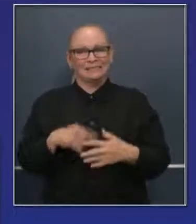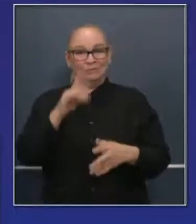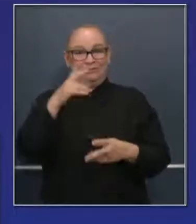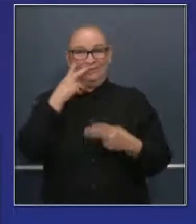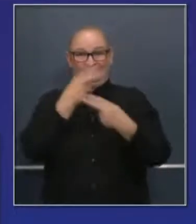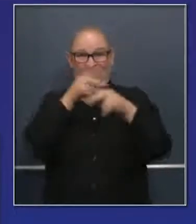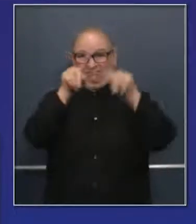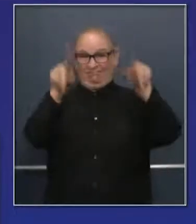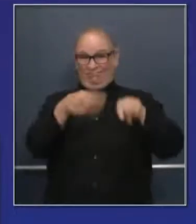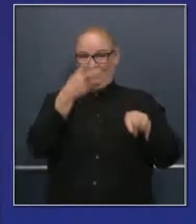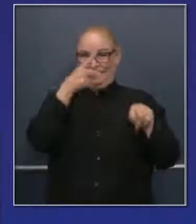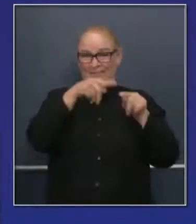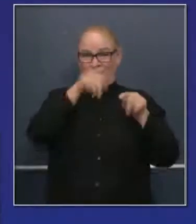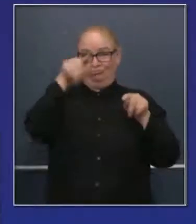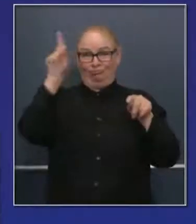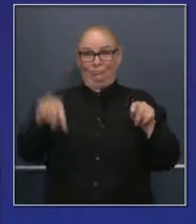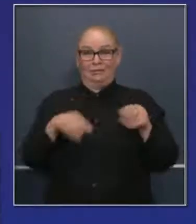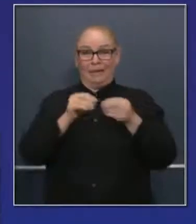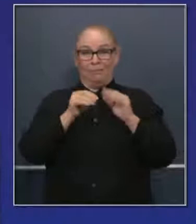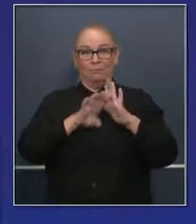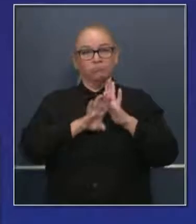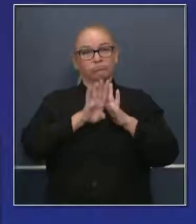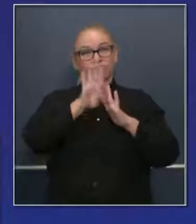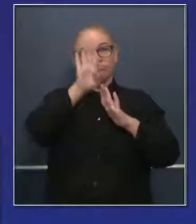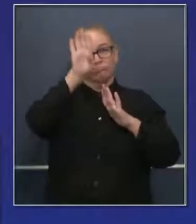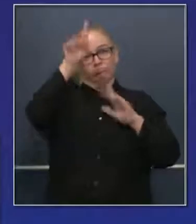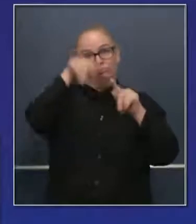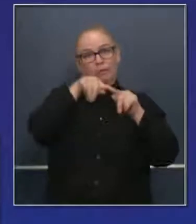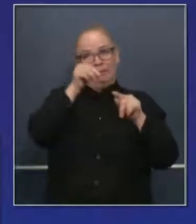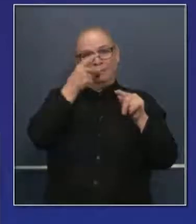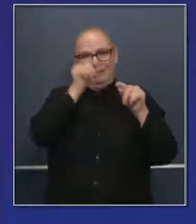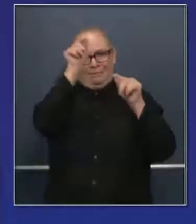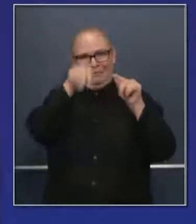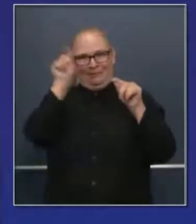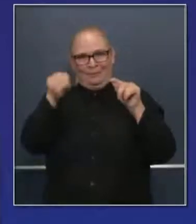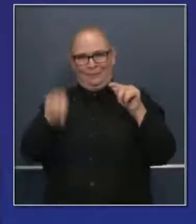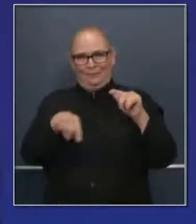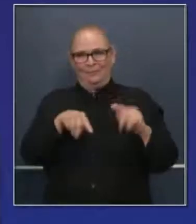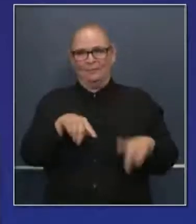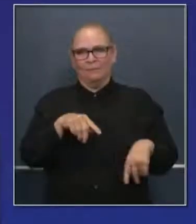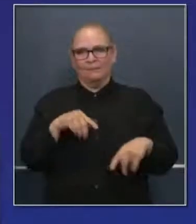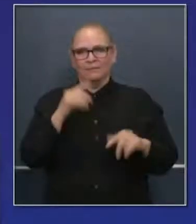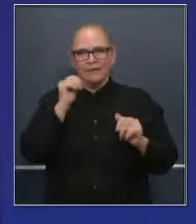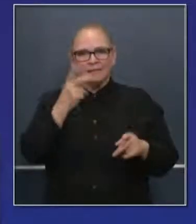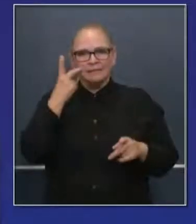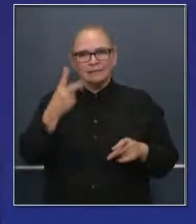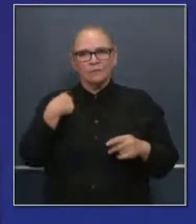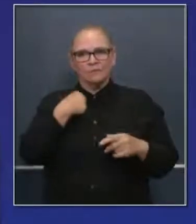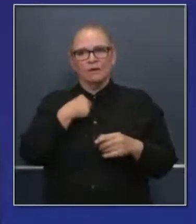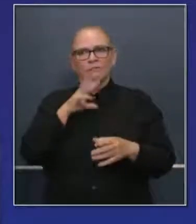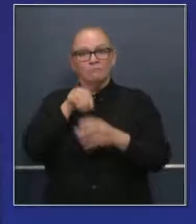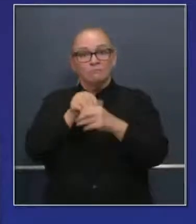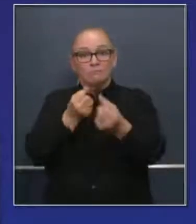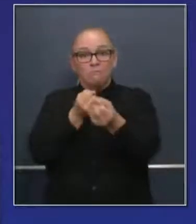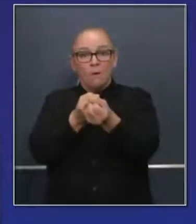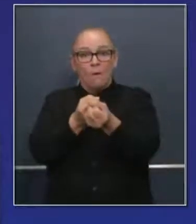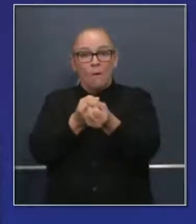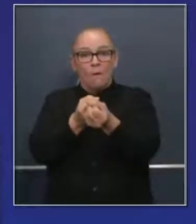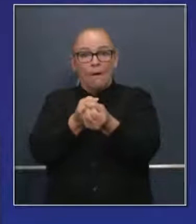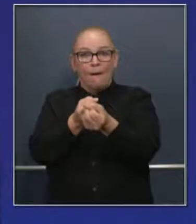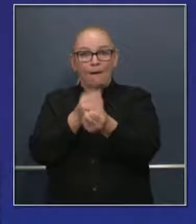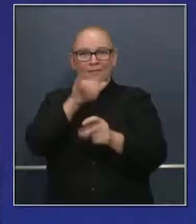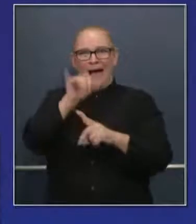the number of cases as they began to spike. We began to intervene. You can see the medical personnel that we began to